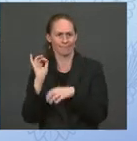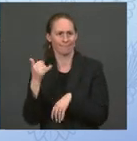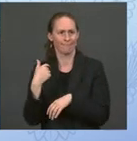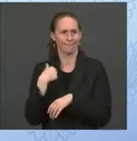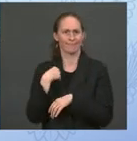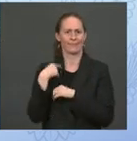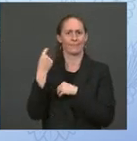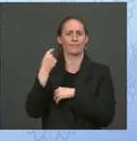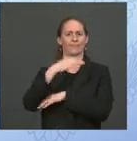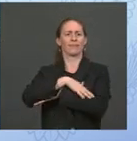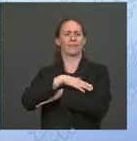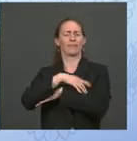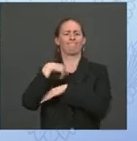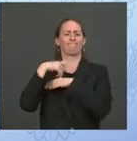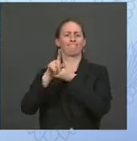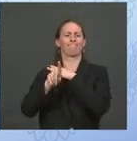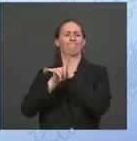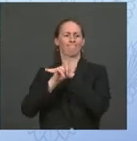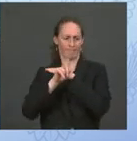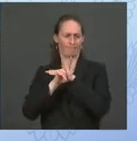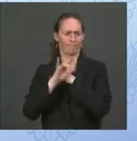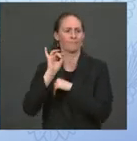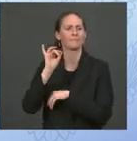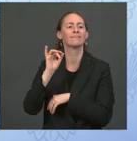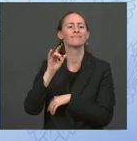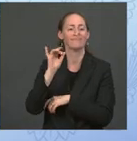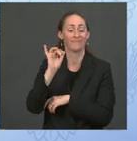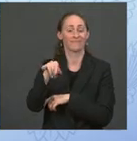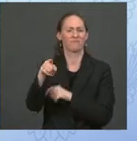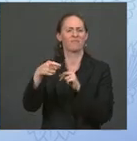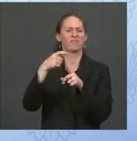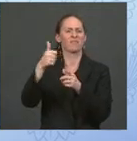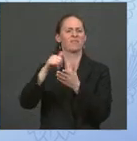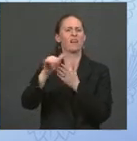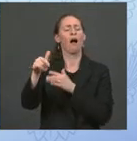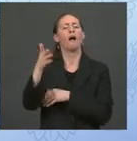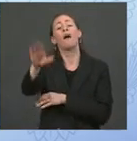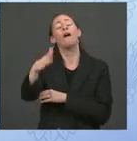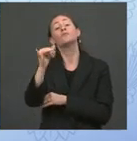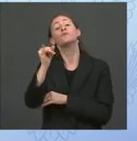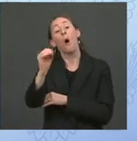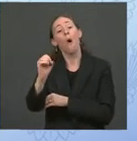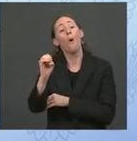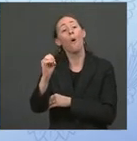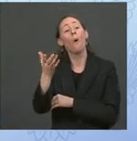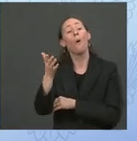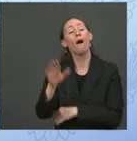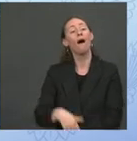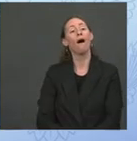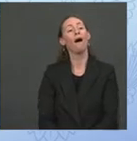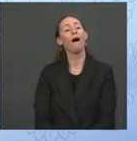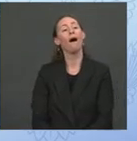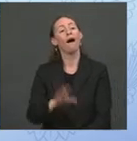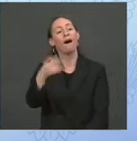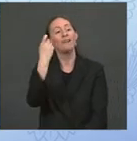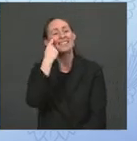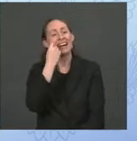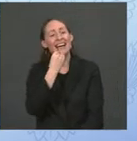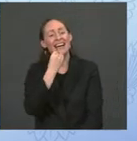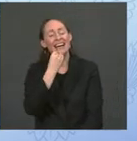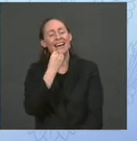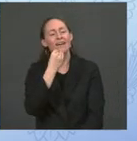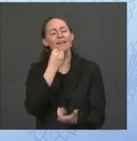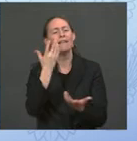Henry Topel, said, and he was from New York, he said, Joe, we just had dinner. We were thinking.